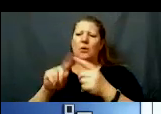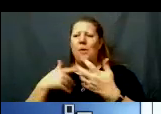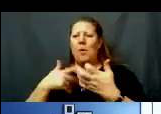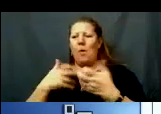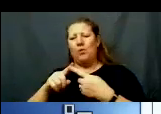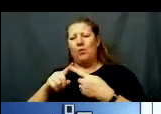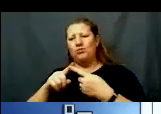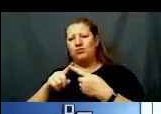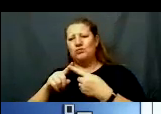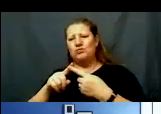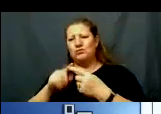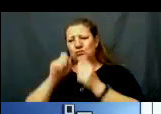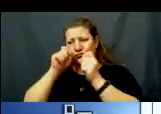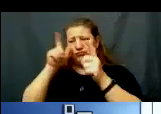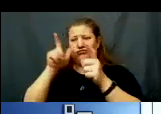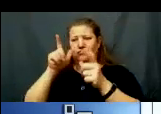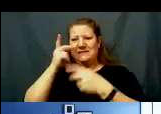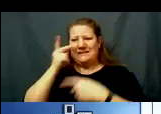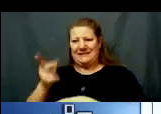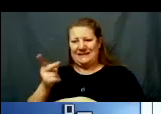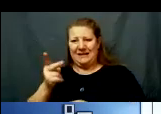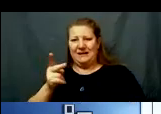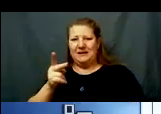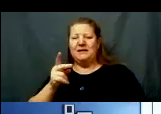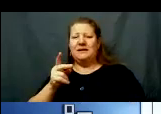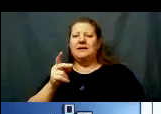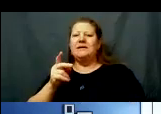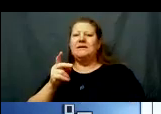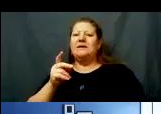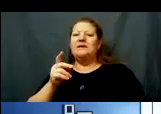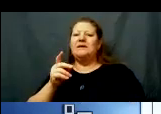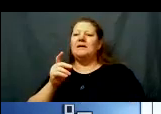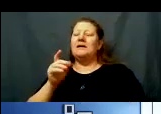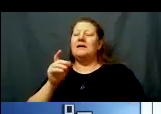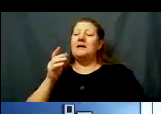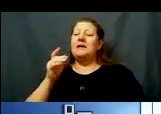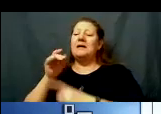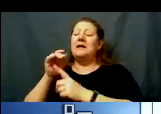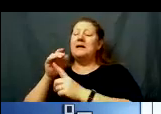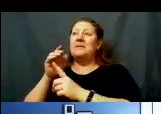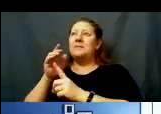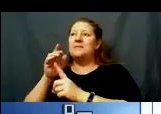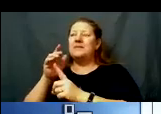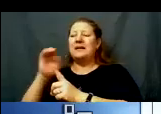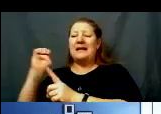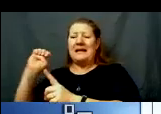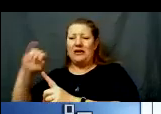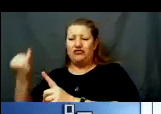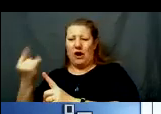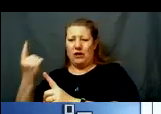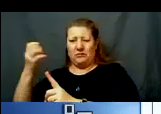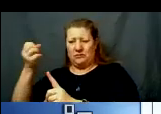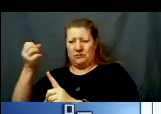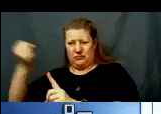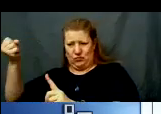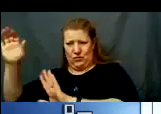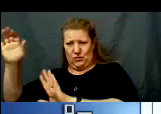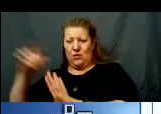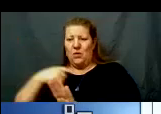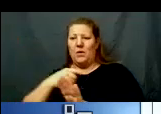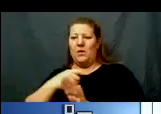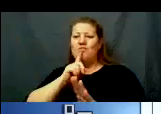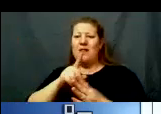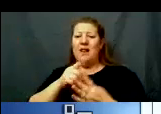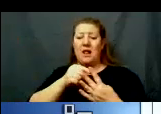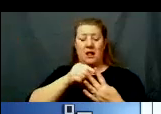So as we know, even if we're not talking about environmental justice, there is just a massive range